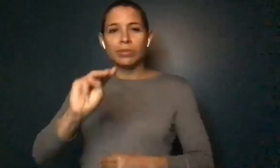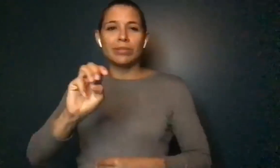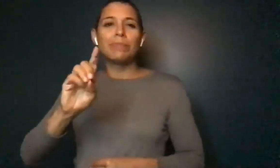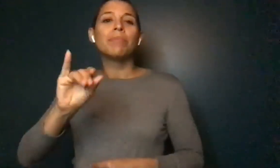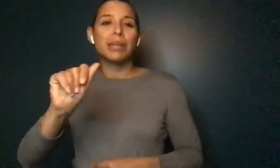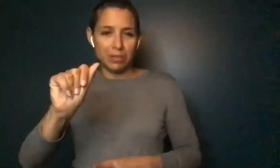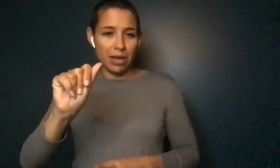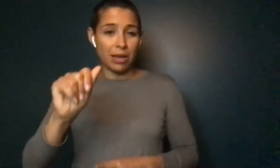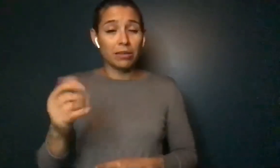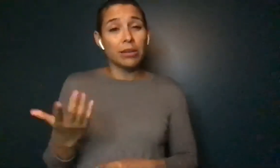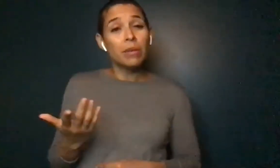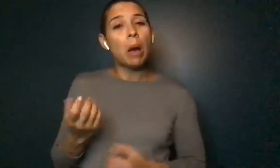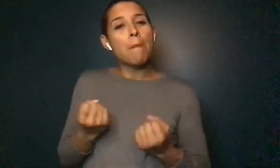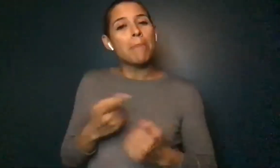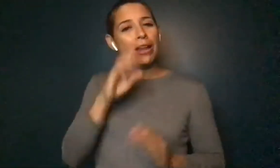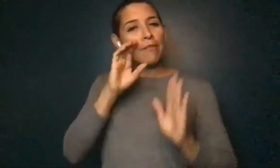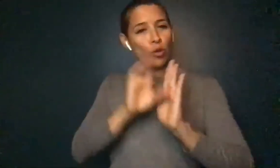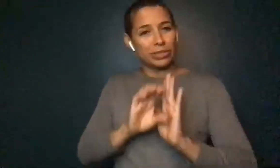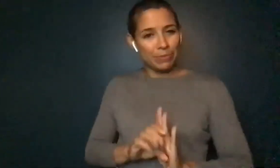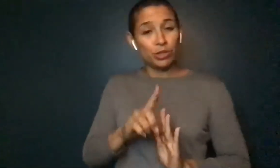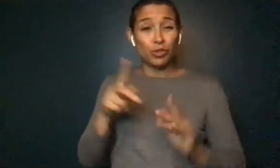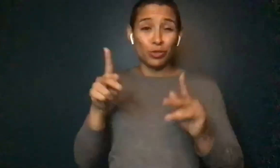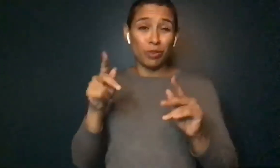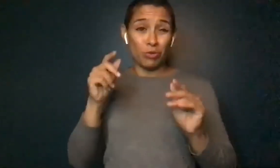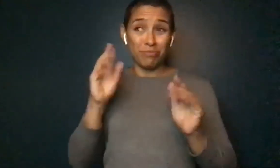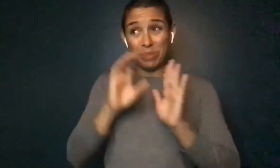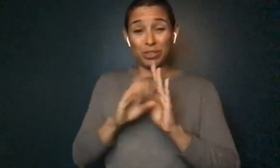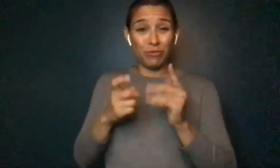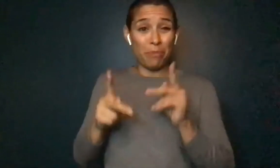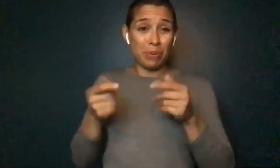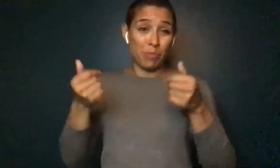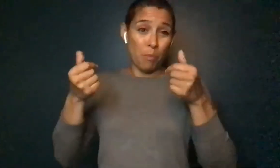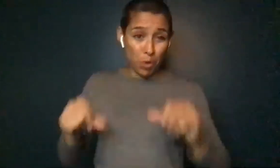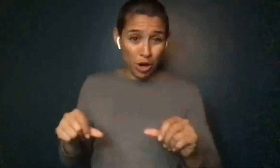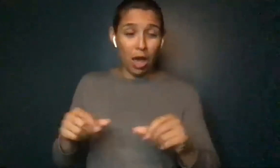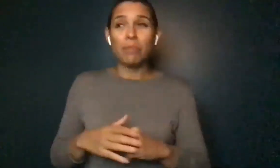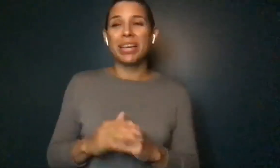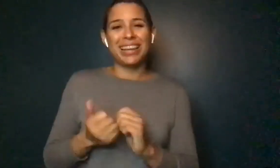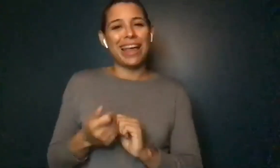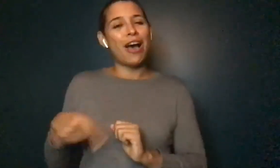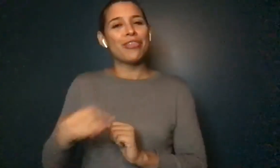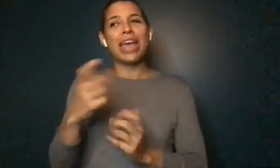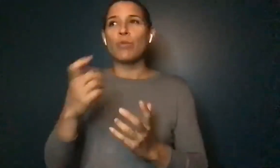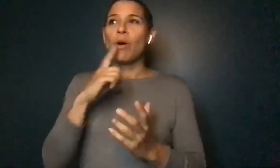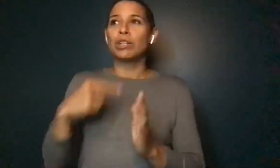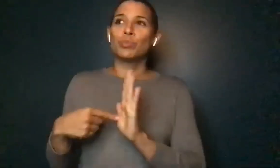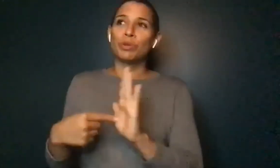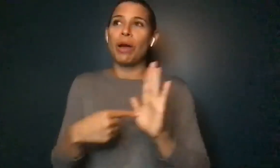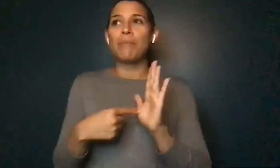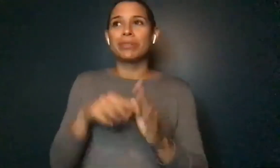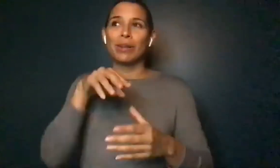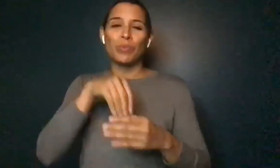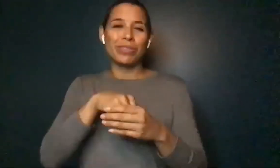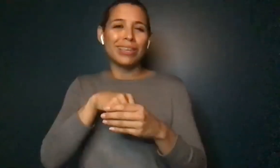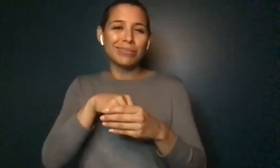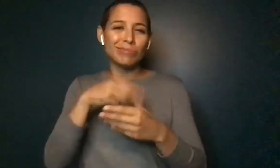of these images or images that people put up, um, and were ways that they themselves wanted to be represented on social media. So